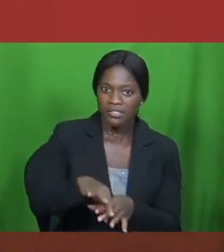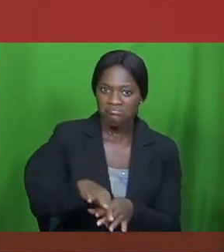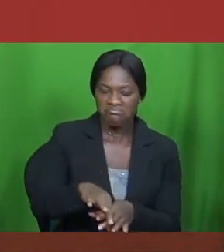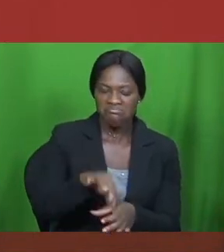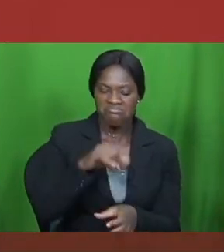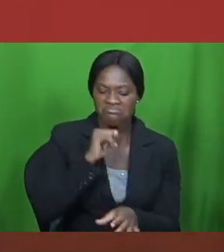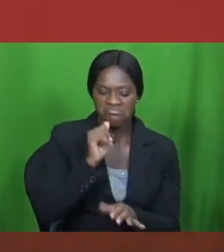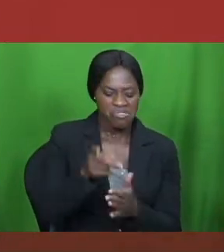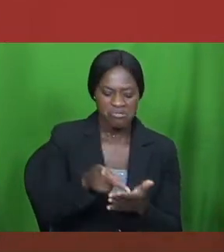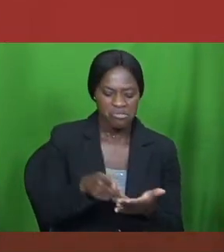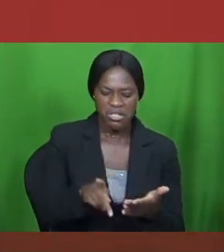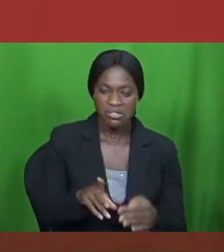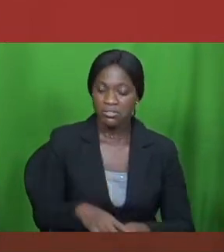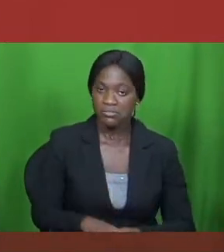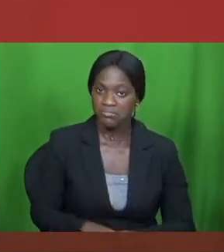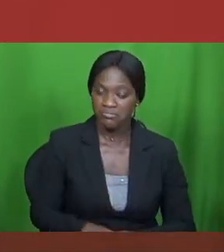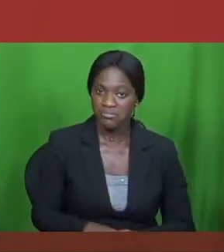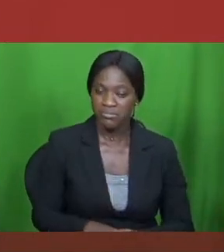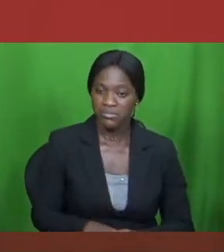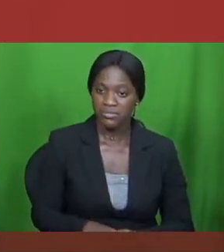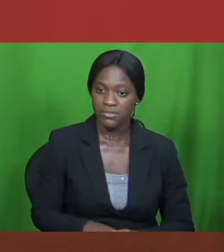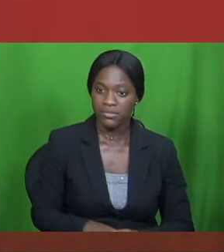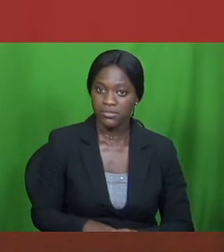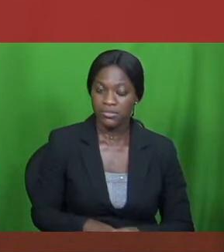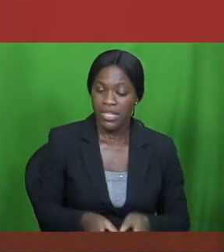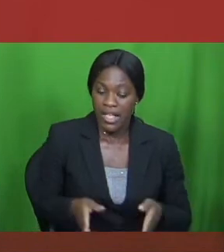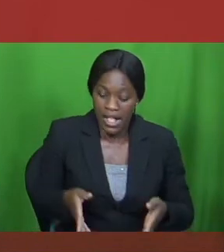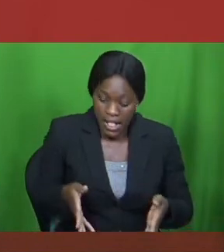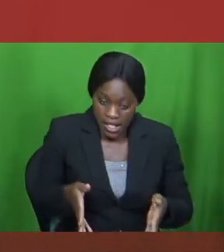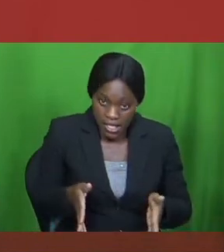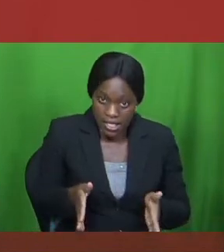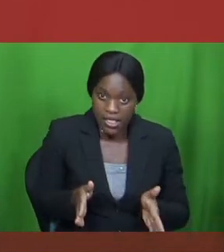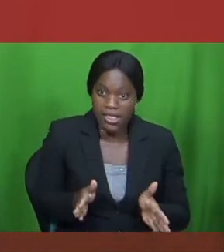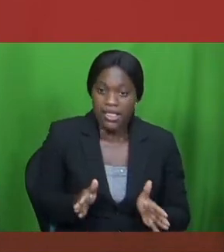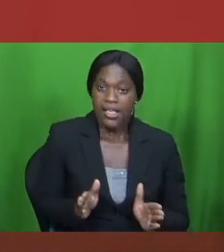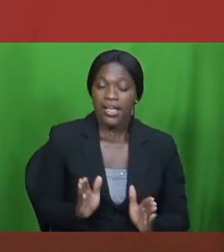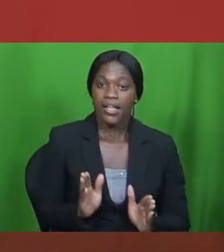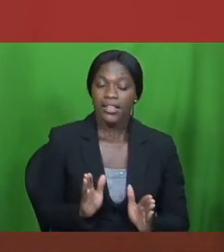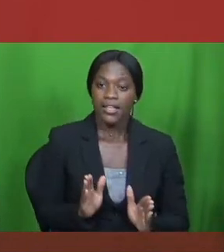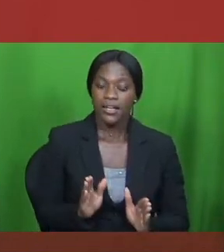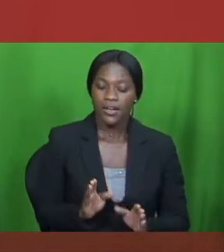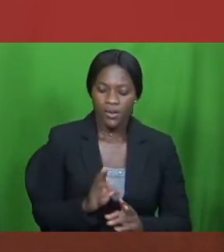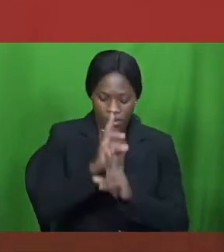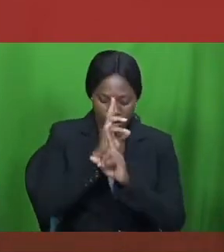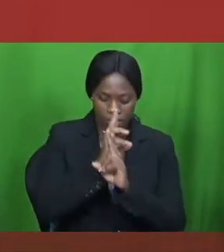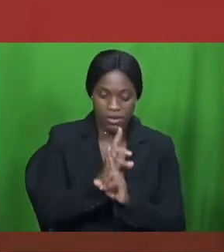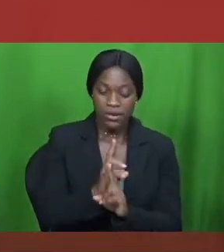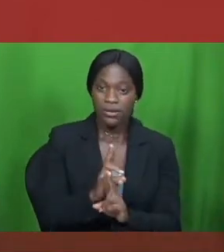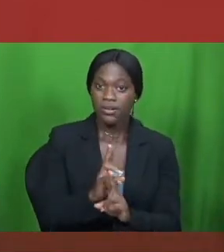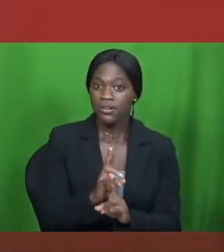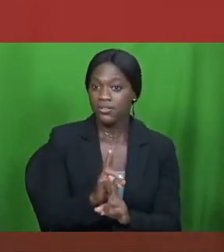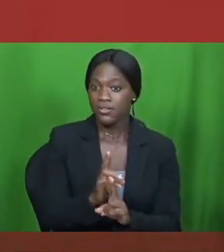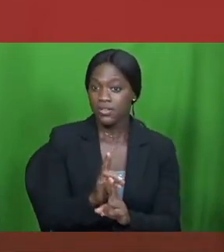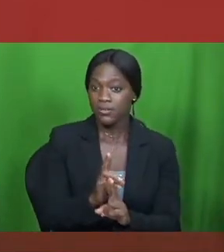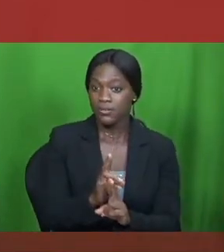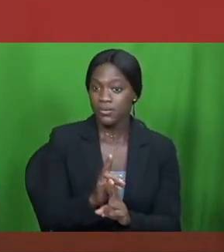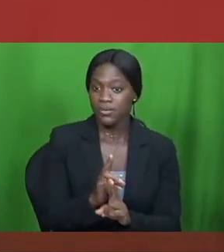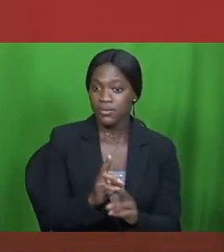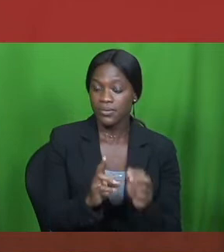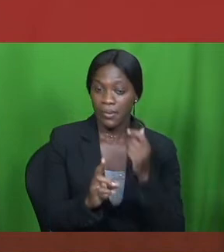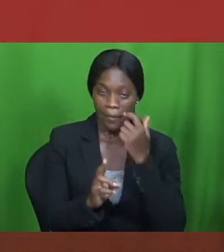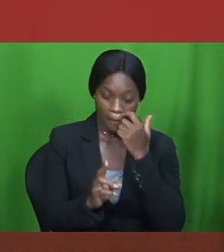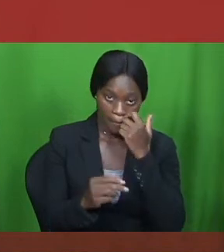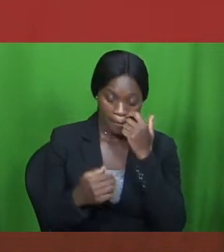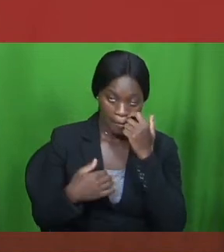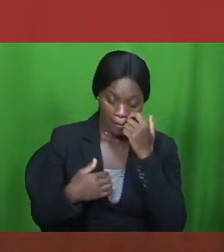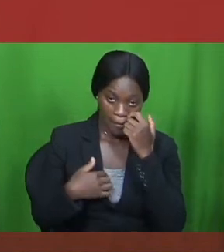He did not contest. He just allowed the Honorable, my very senior